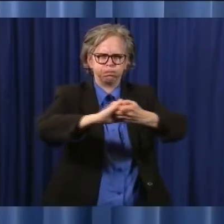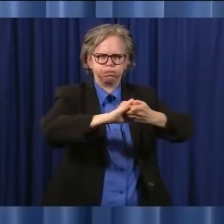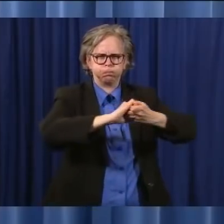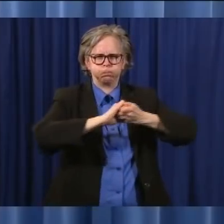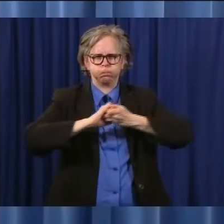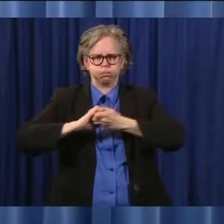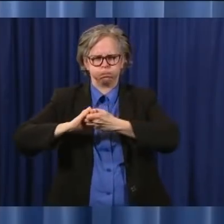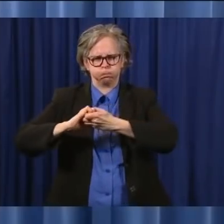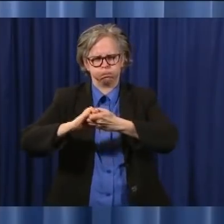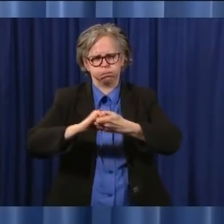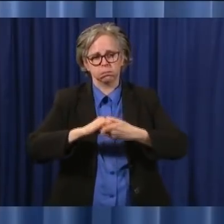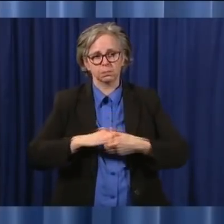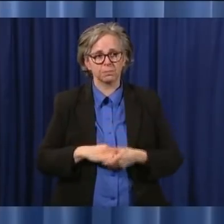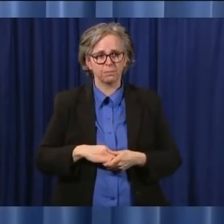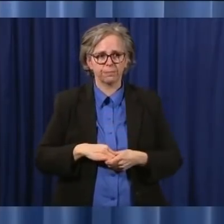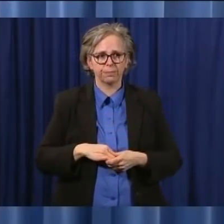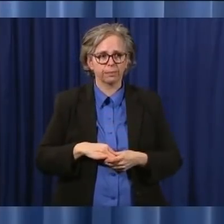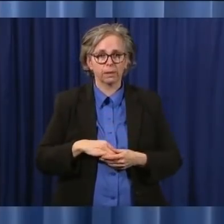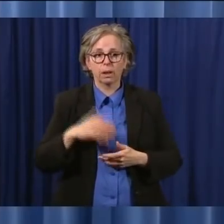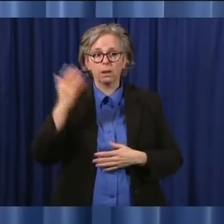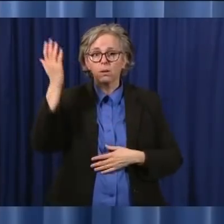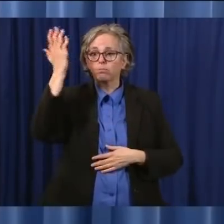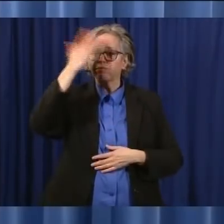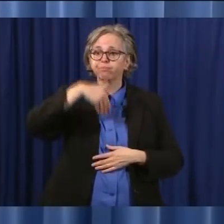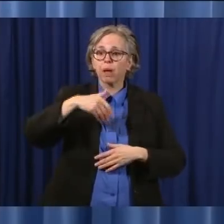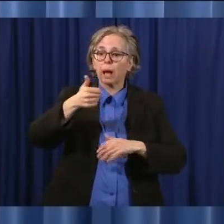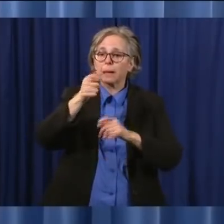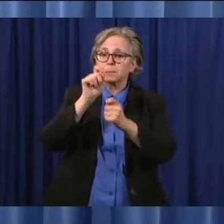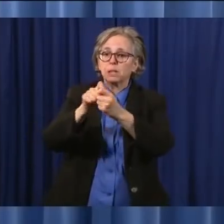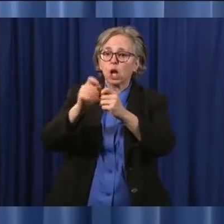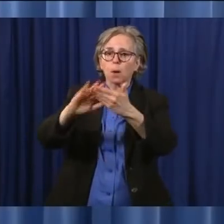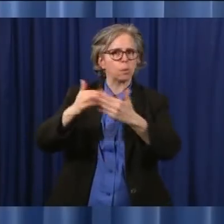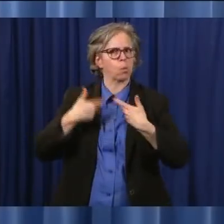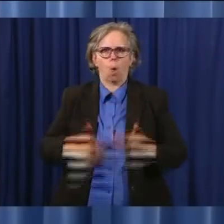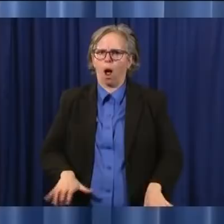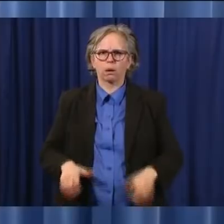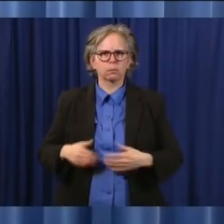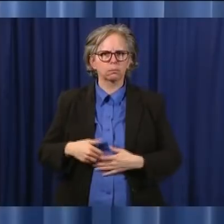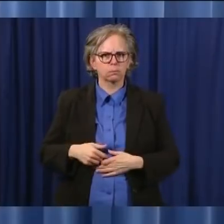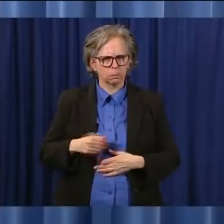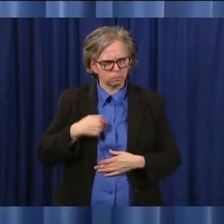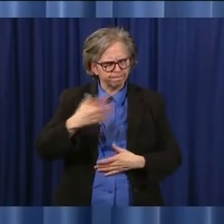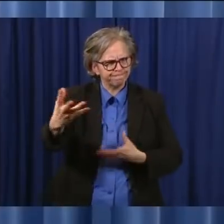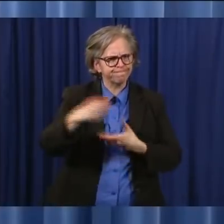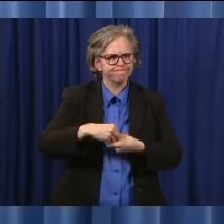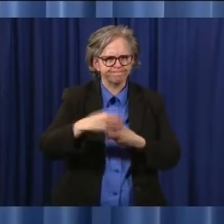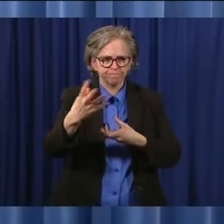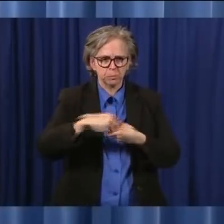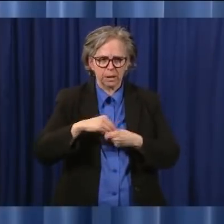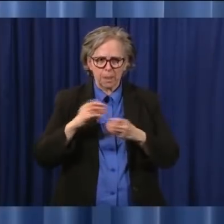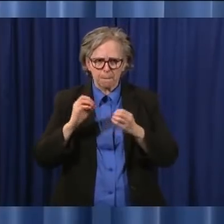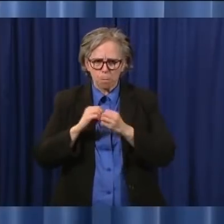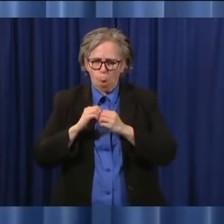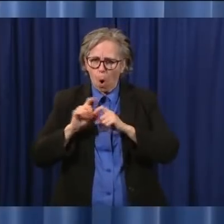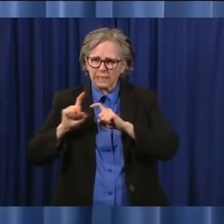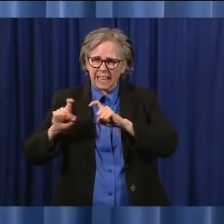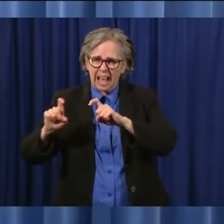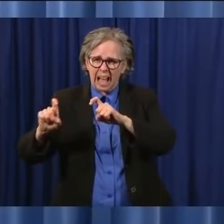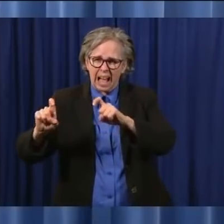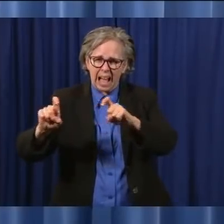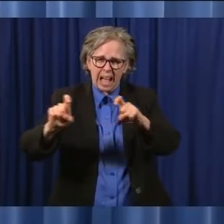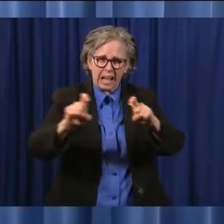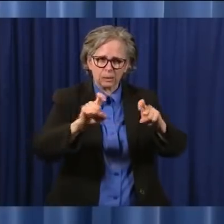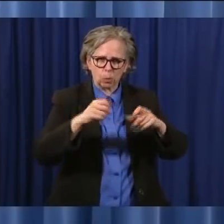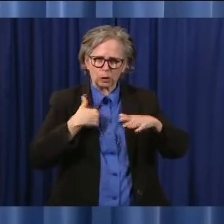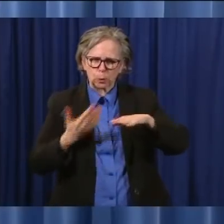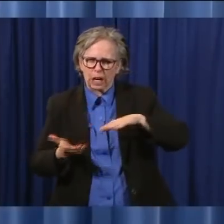community behind, and to make sure that we, as we increase the testing, that we are reaching out to